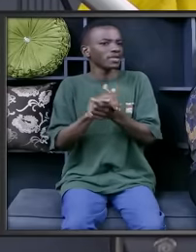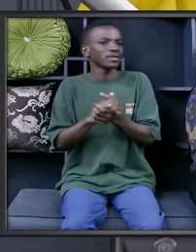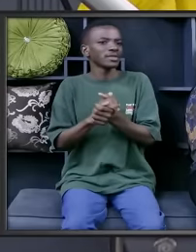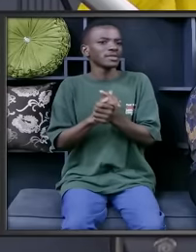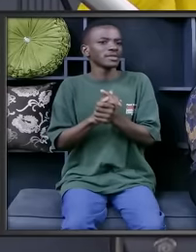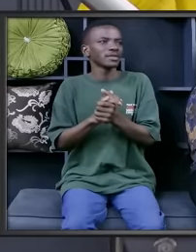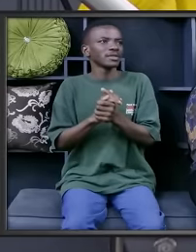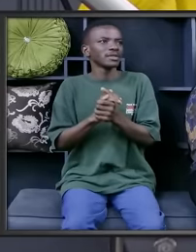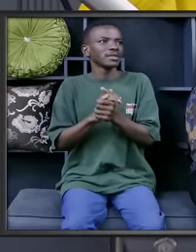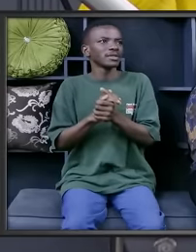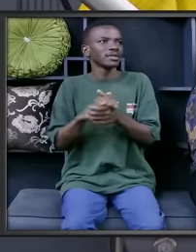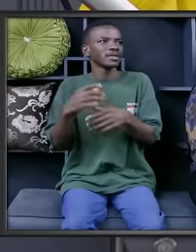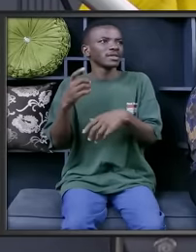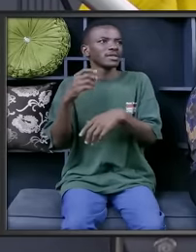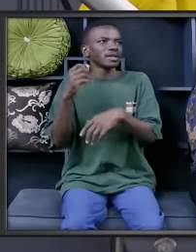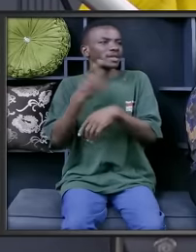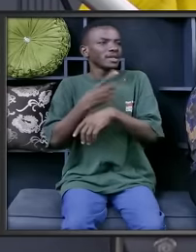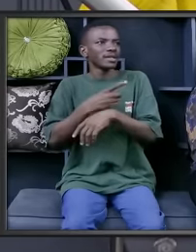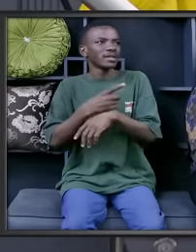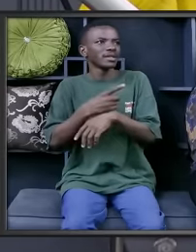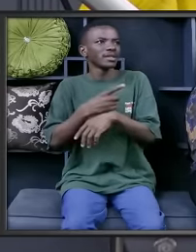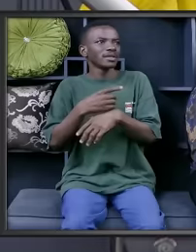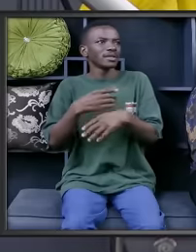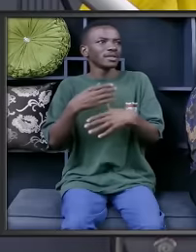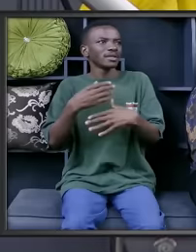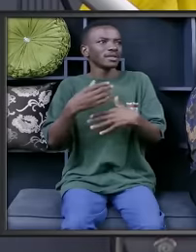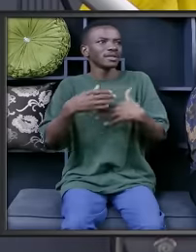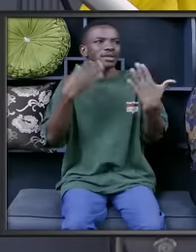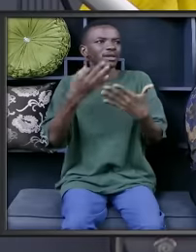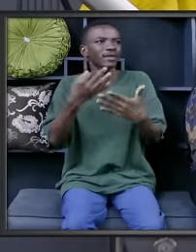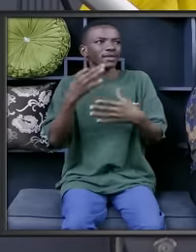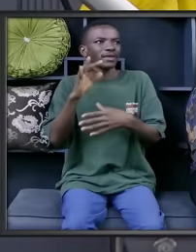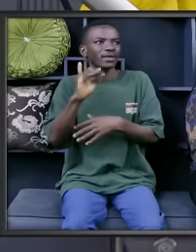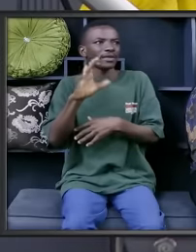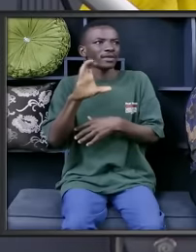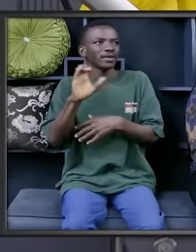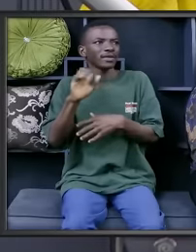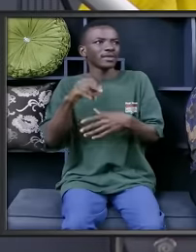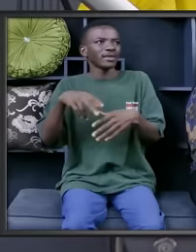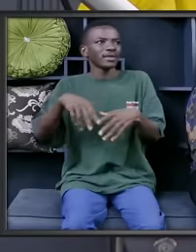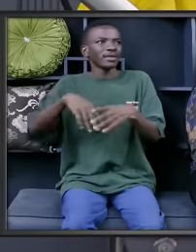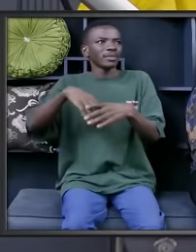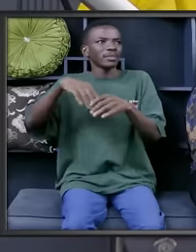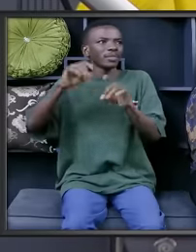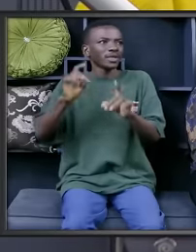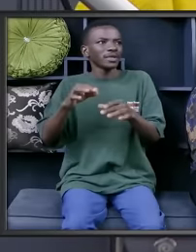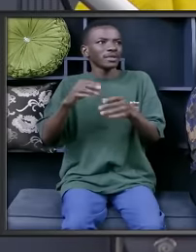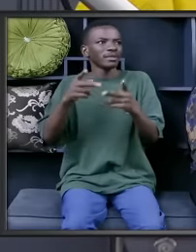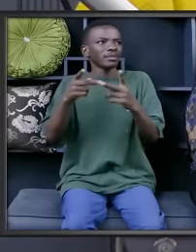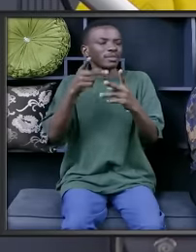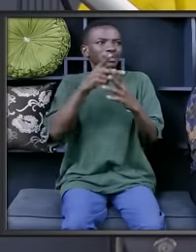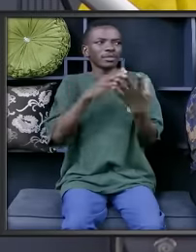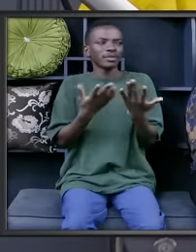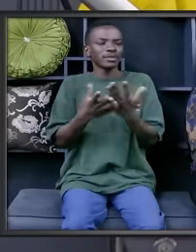say, that day, I was overwhelmed by the fact that you picked me out of the public, out of